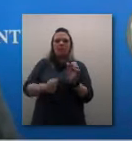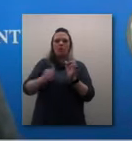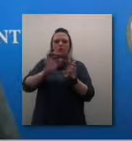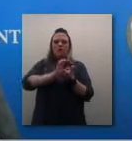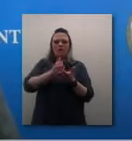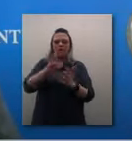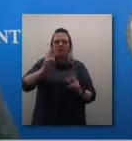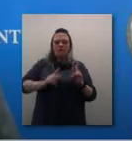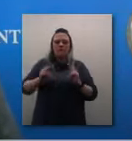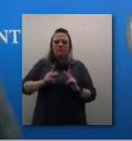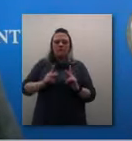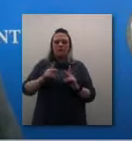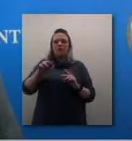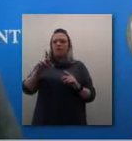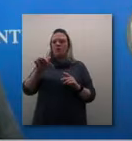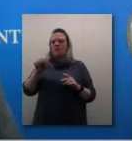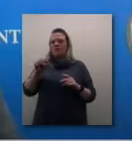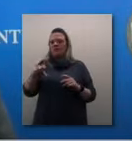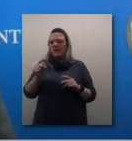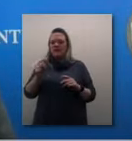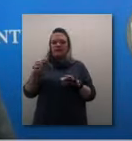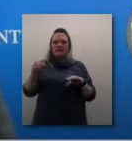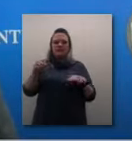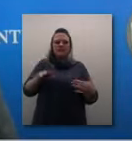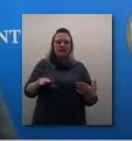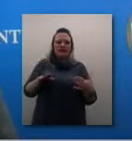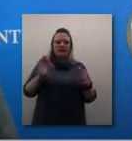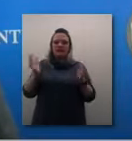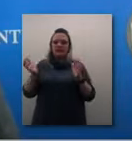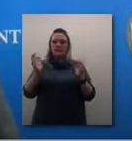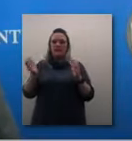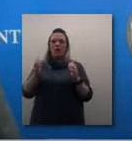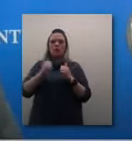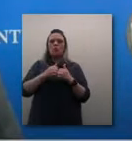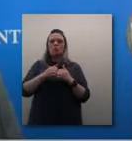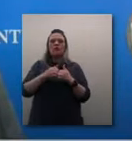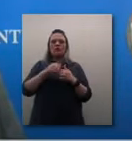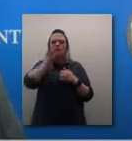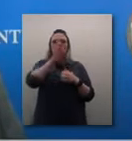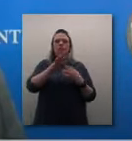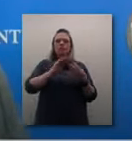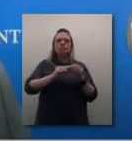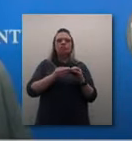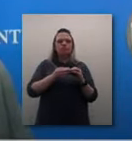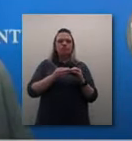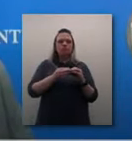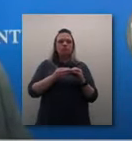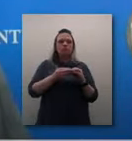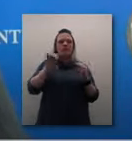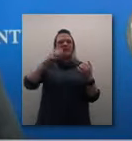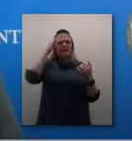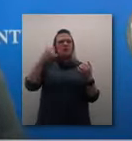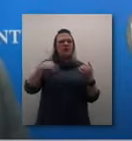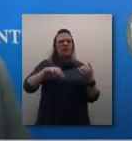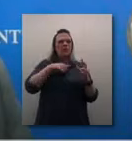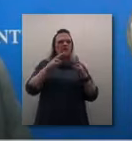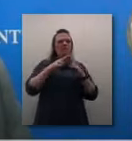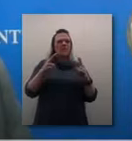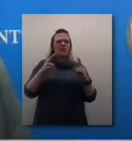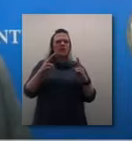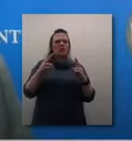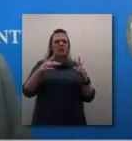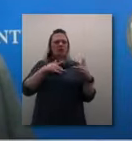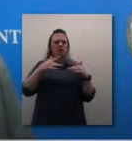per capita amount of deaths, as compared to just the raw numbers. That's why we're very concerned about what we saw when we looked